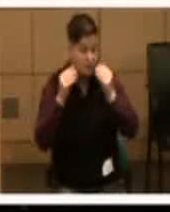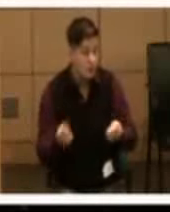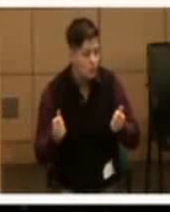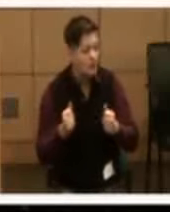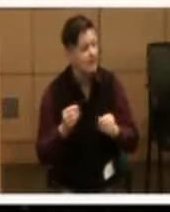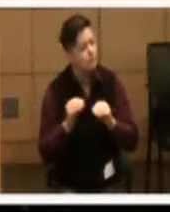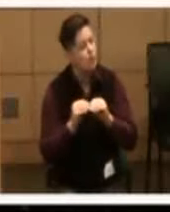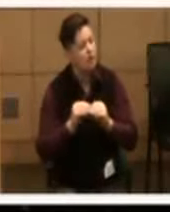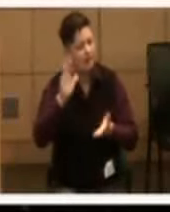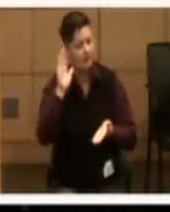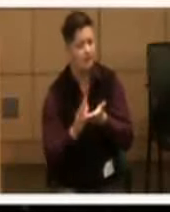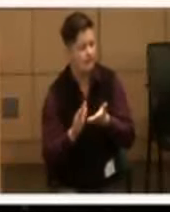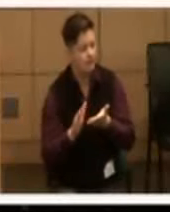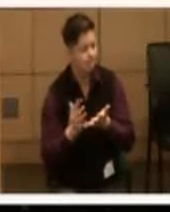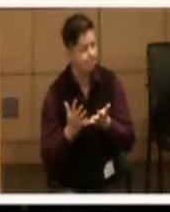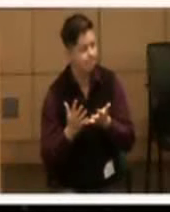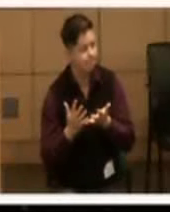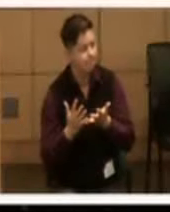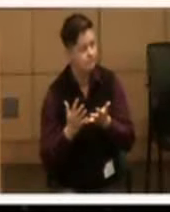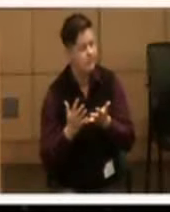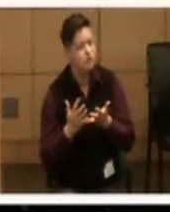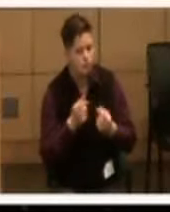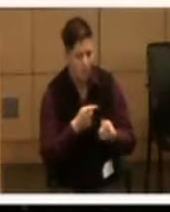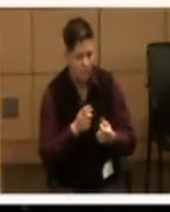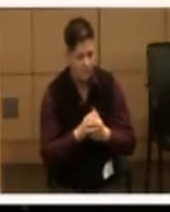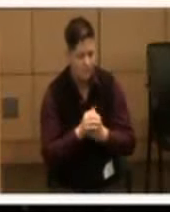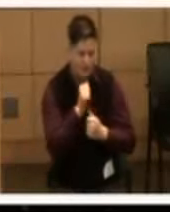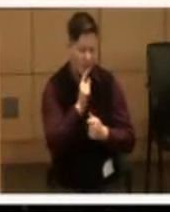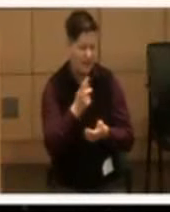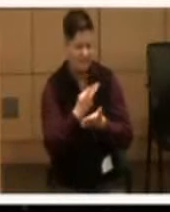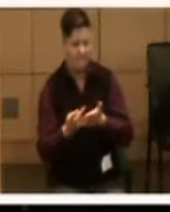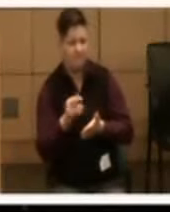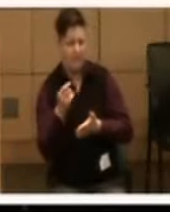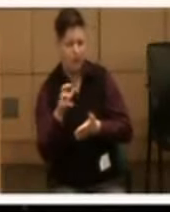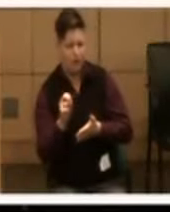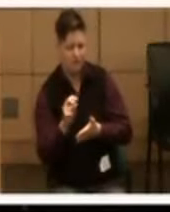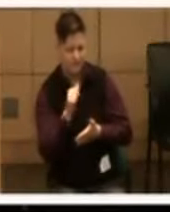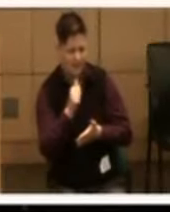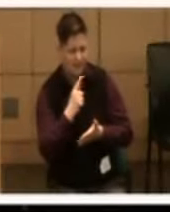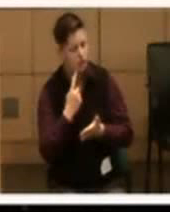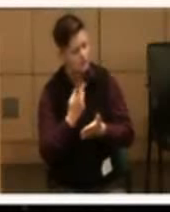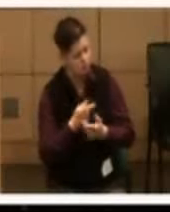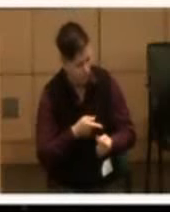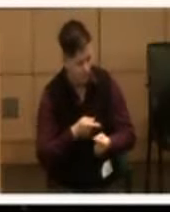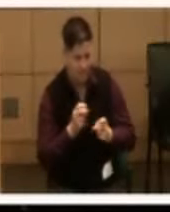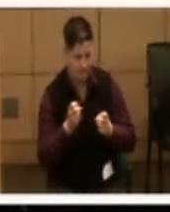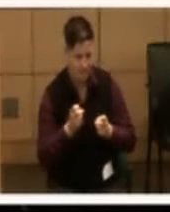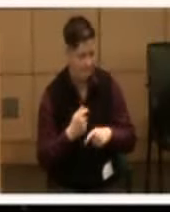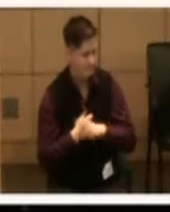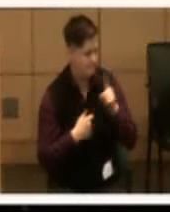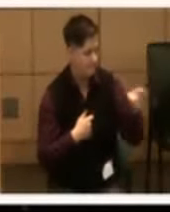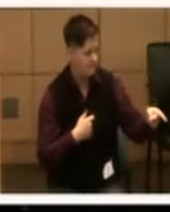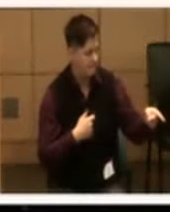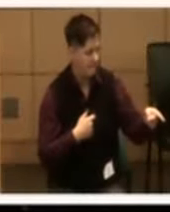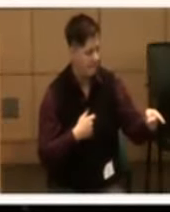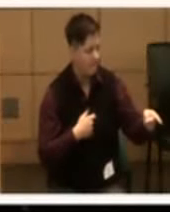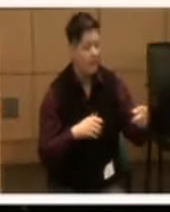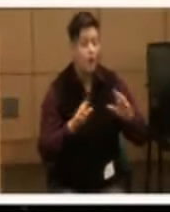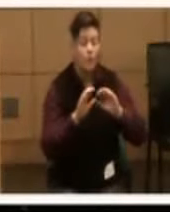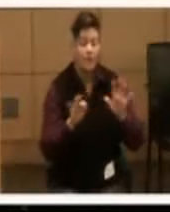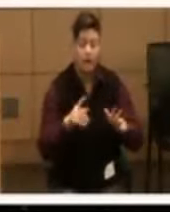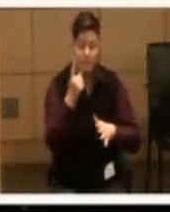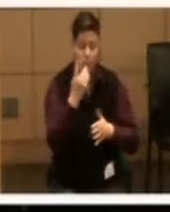academic failure. Yeah. Mm-hmm. So I just want to clarify one thing, because one of the practices that we do